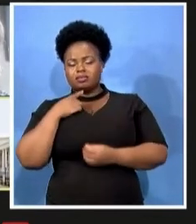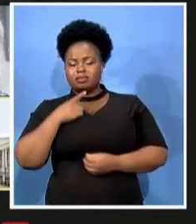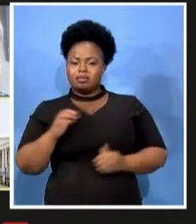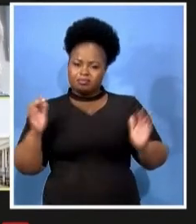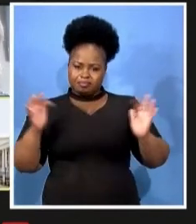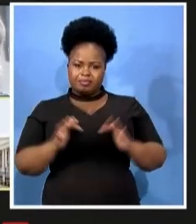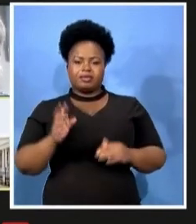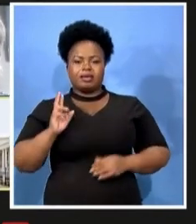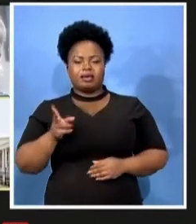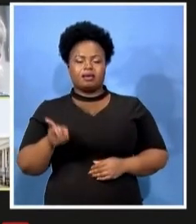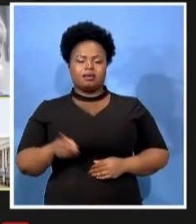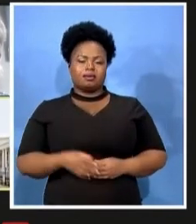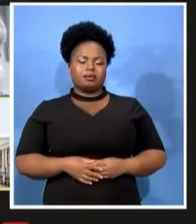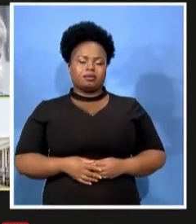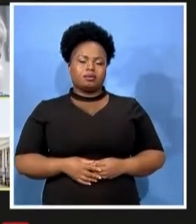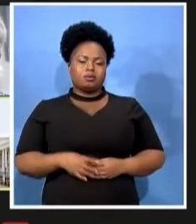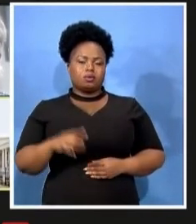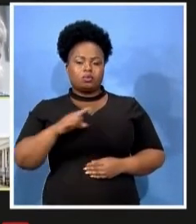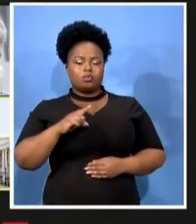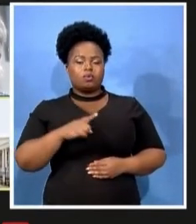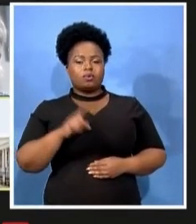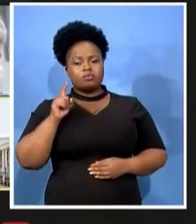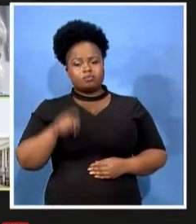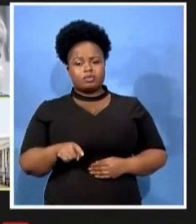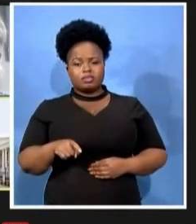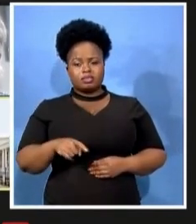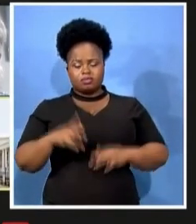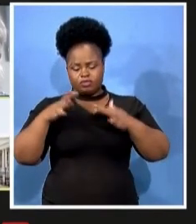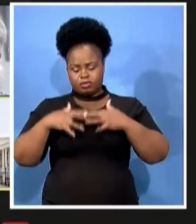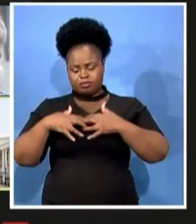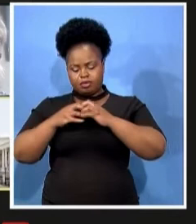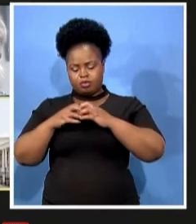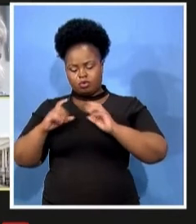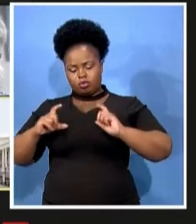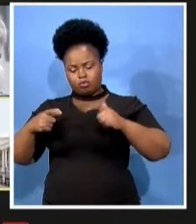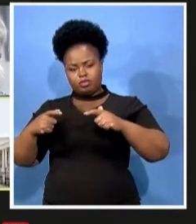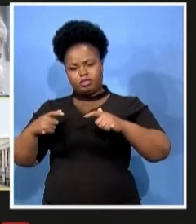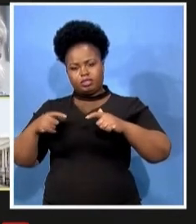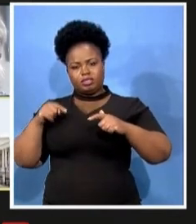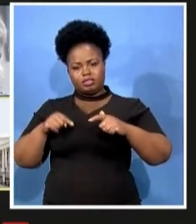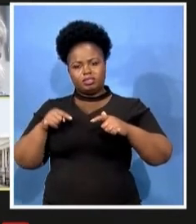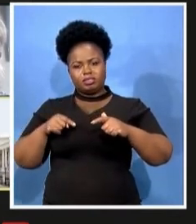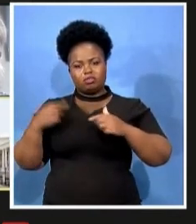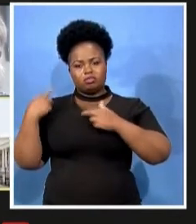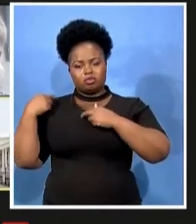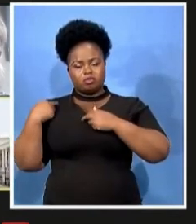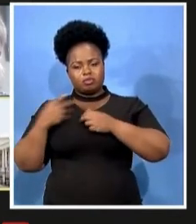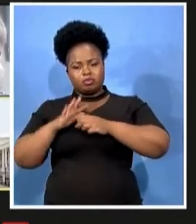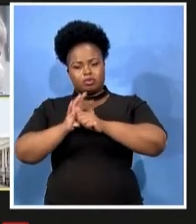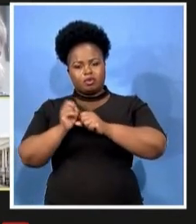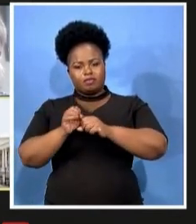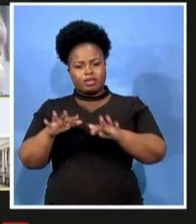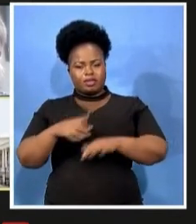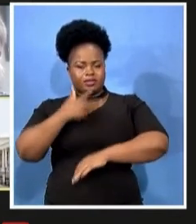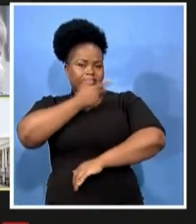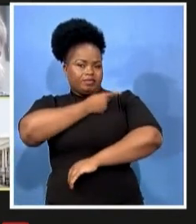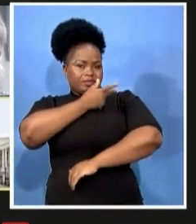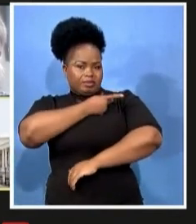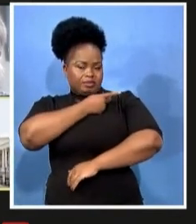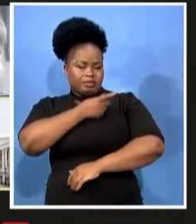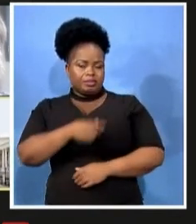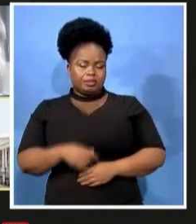hoc committee on the government's COVID-19 vaccine rollout.